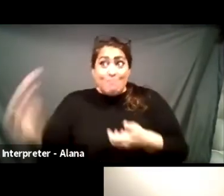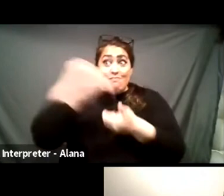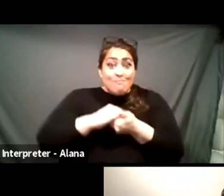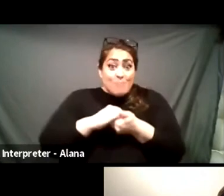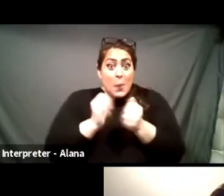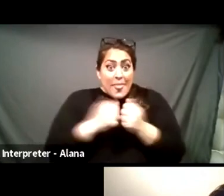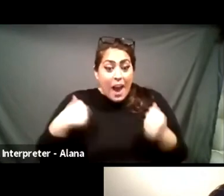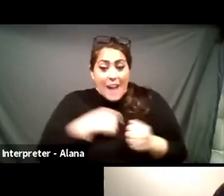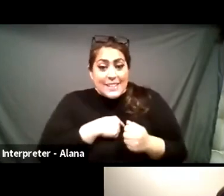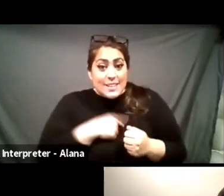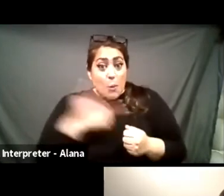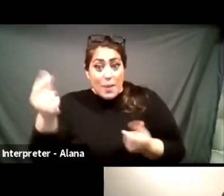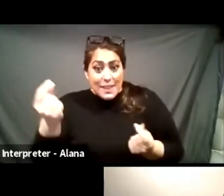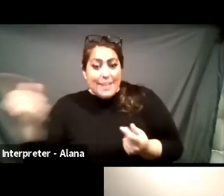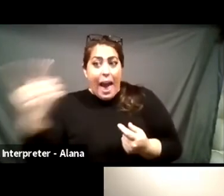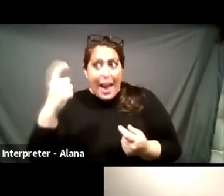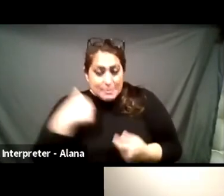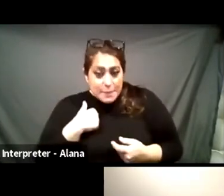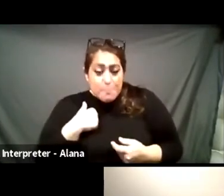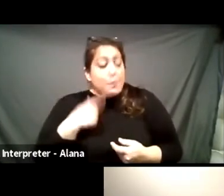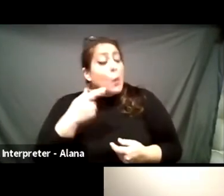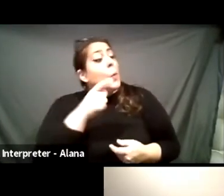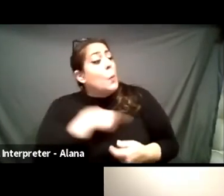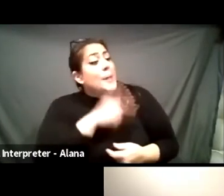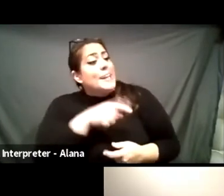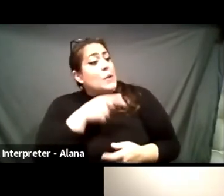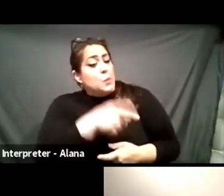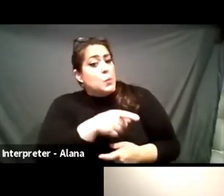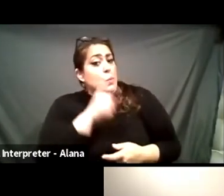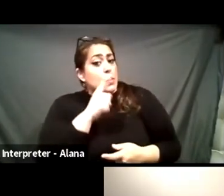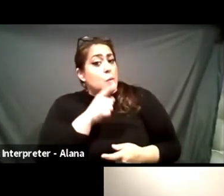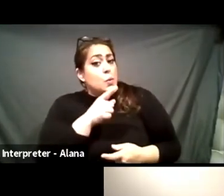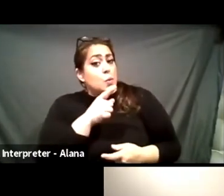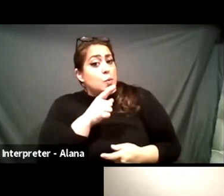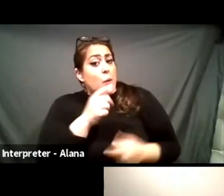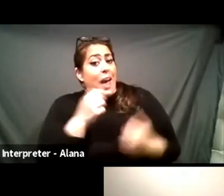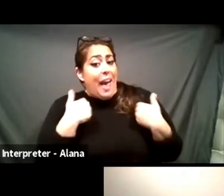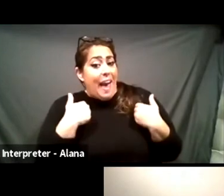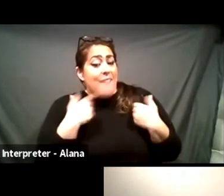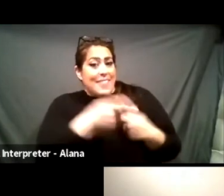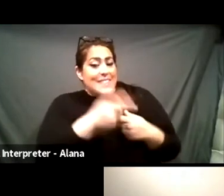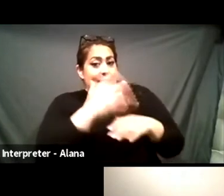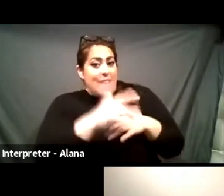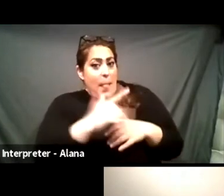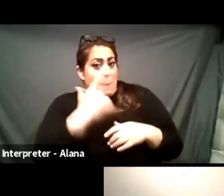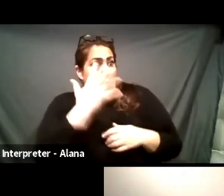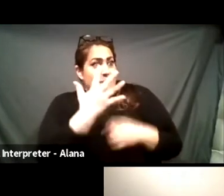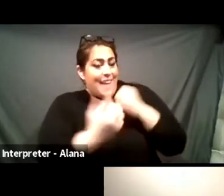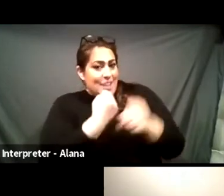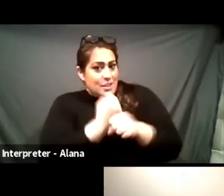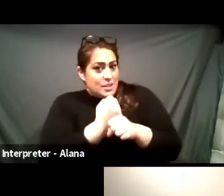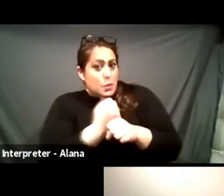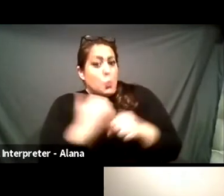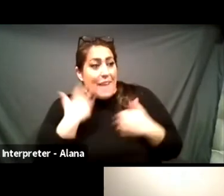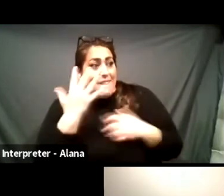like, we need you to be at least having this platform available for the next 5 years, because we have a 5 years term with